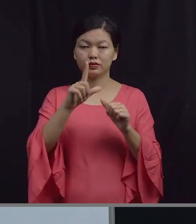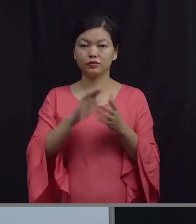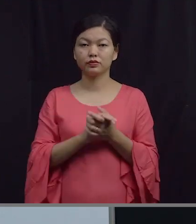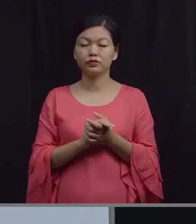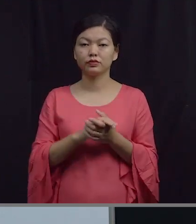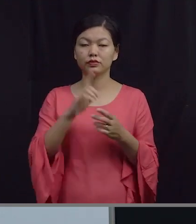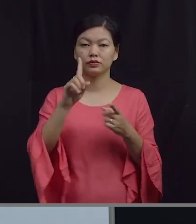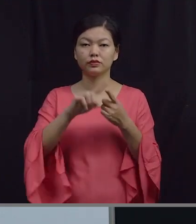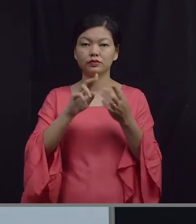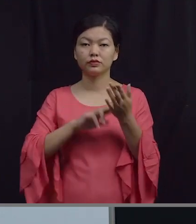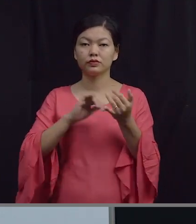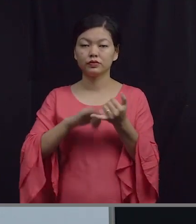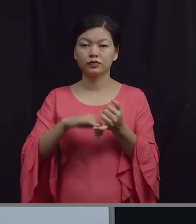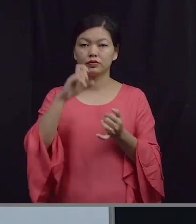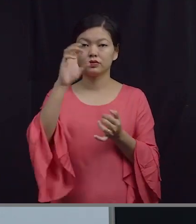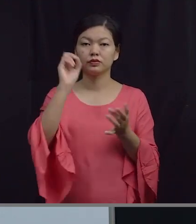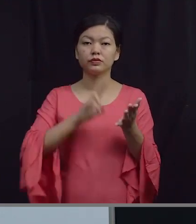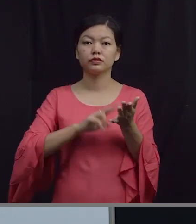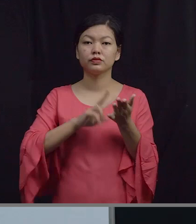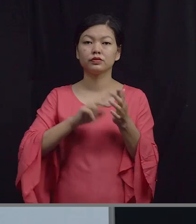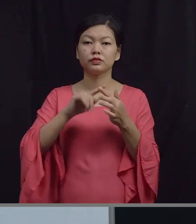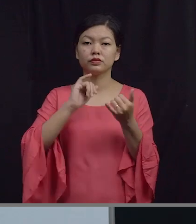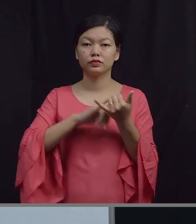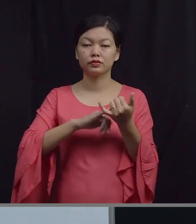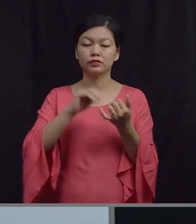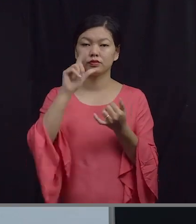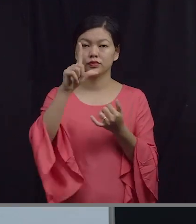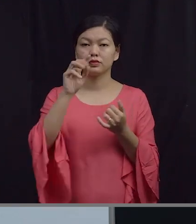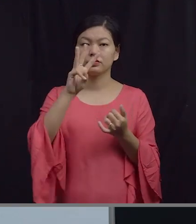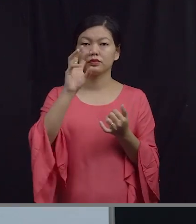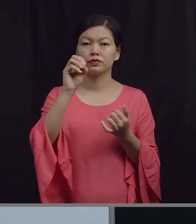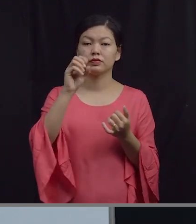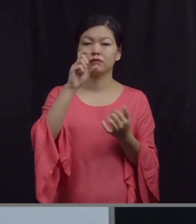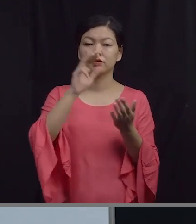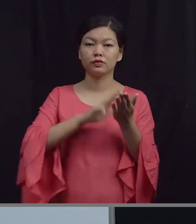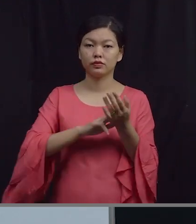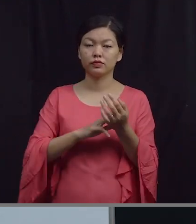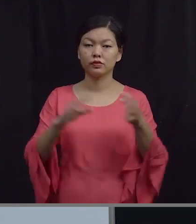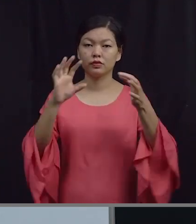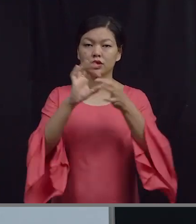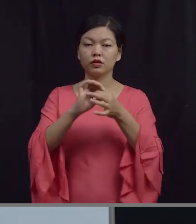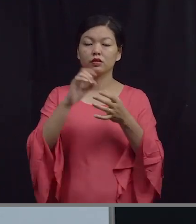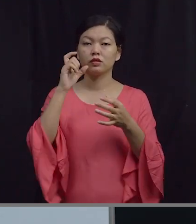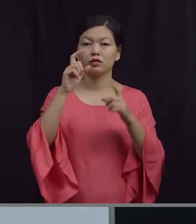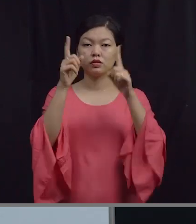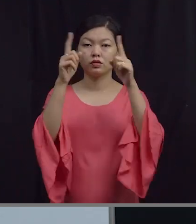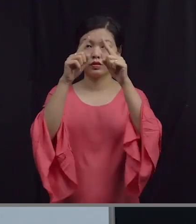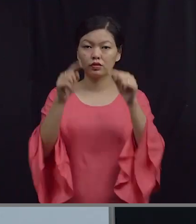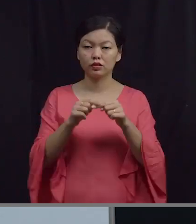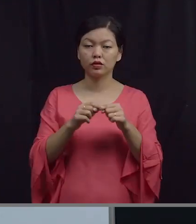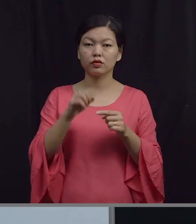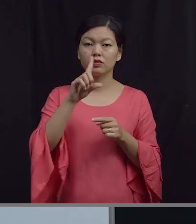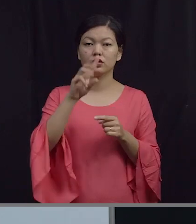of a convex lens of focal length 30 centimeter in contact with a concave lens of focal length